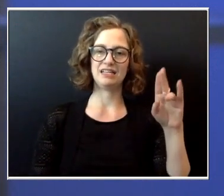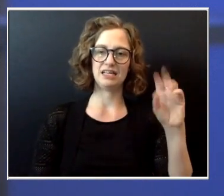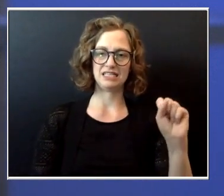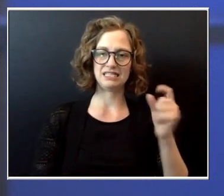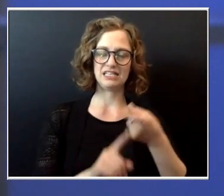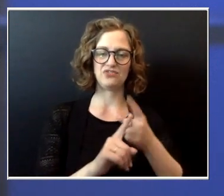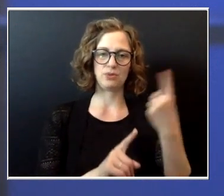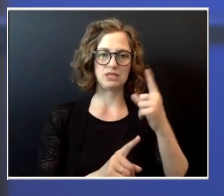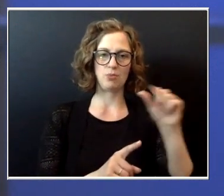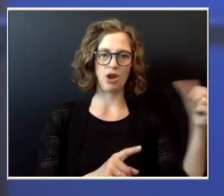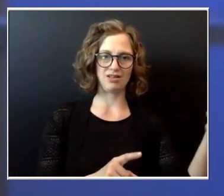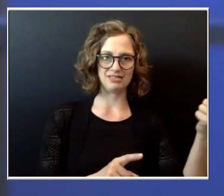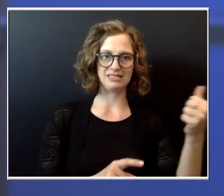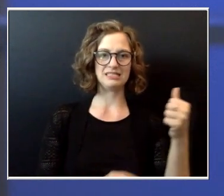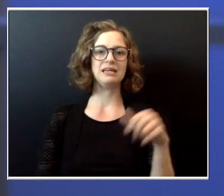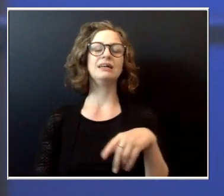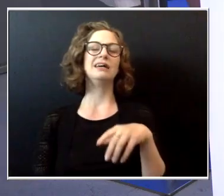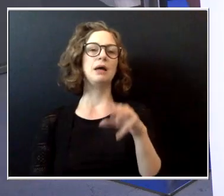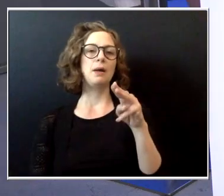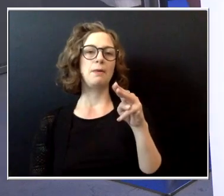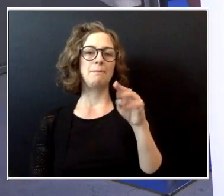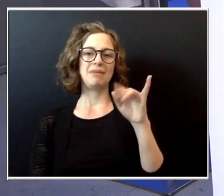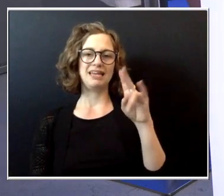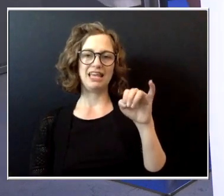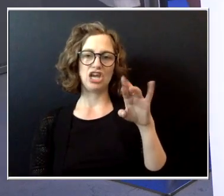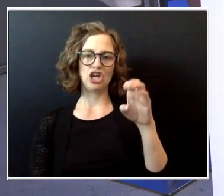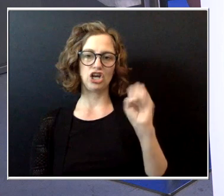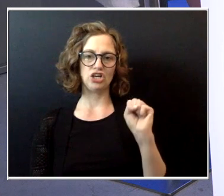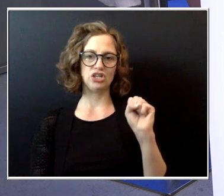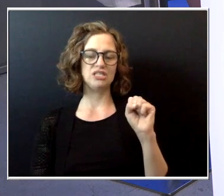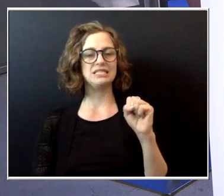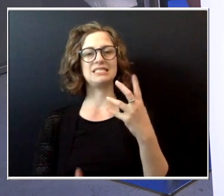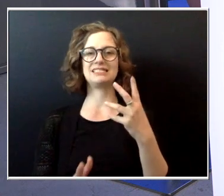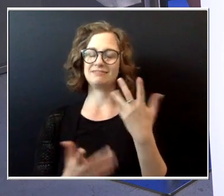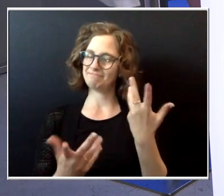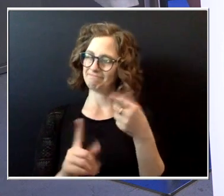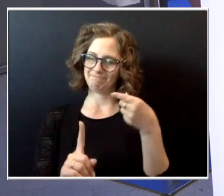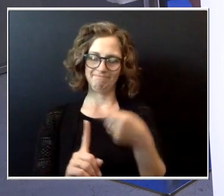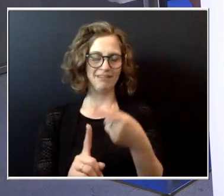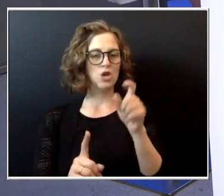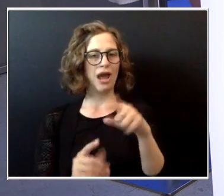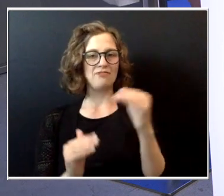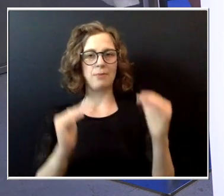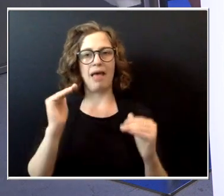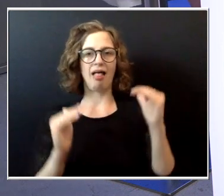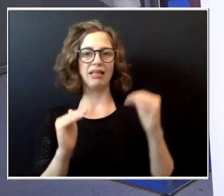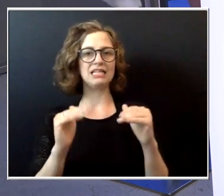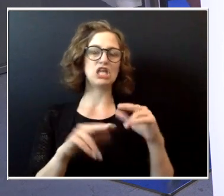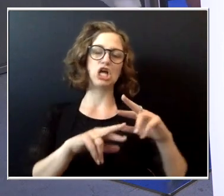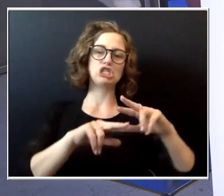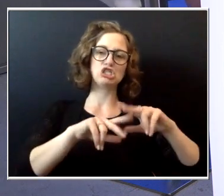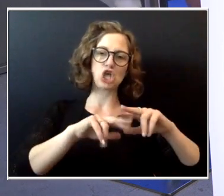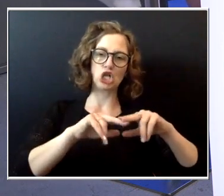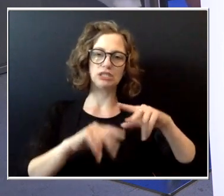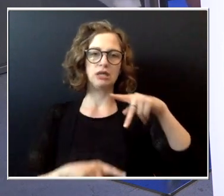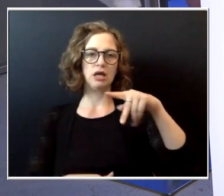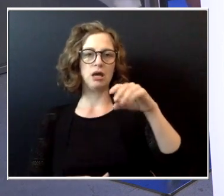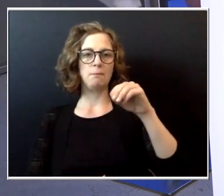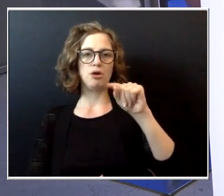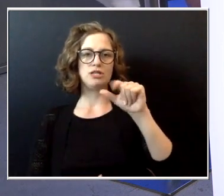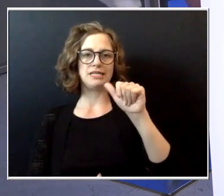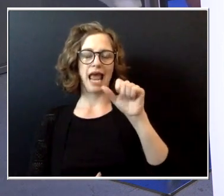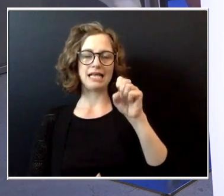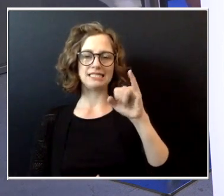and potassium in your inner ear. Yeah, so don't eat a Chipotle like I did no last Chipotle, night. no pepperoni pizza. Yeah, Chipotle equals, man, it's a